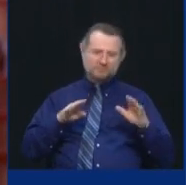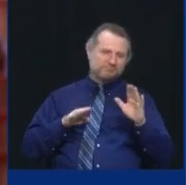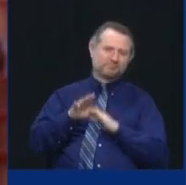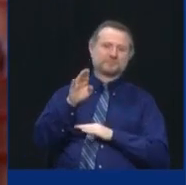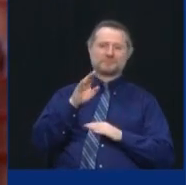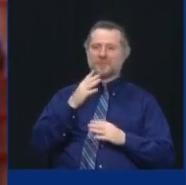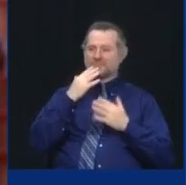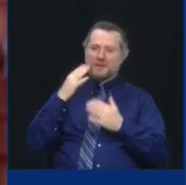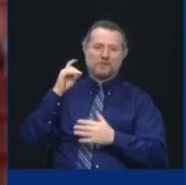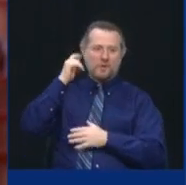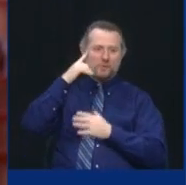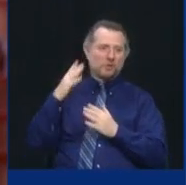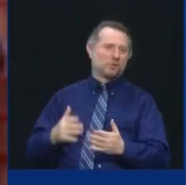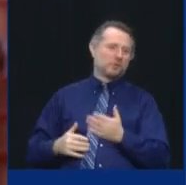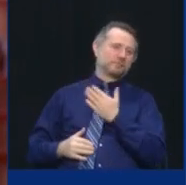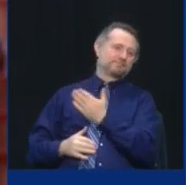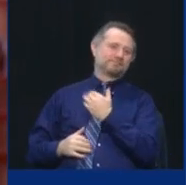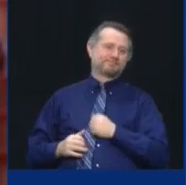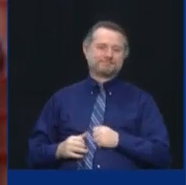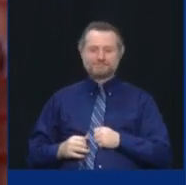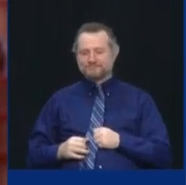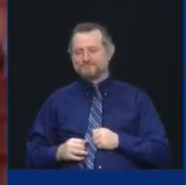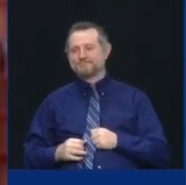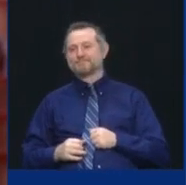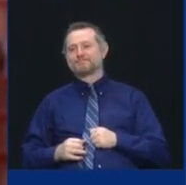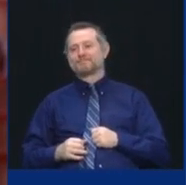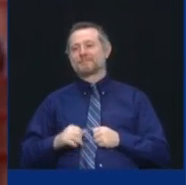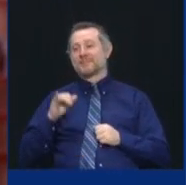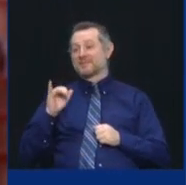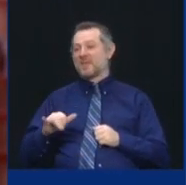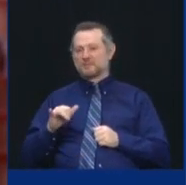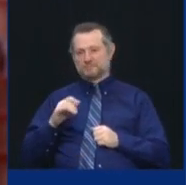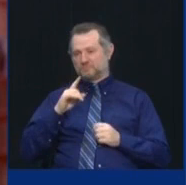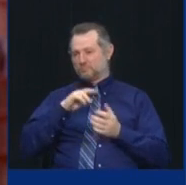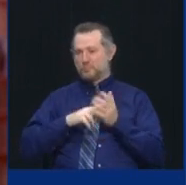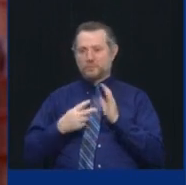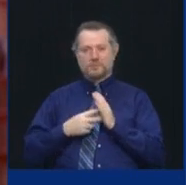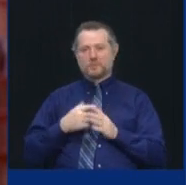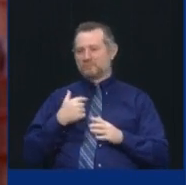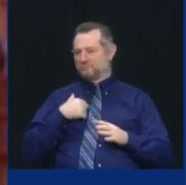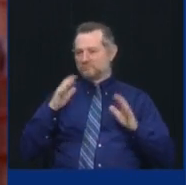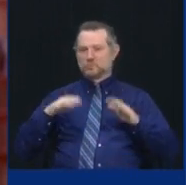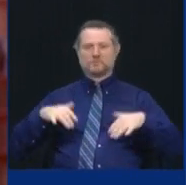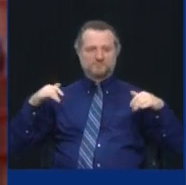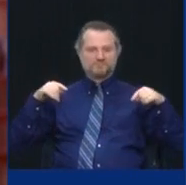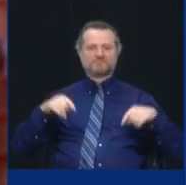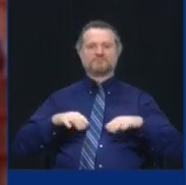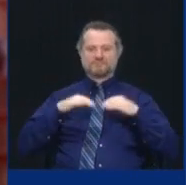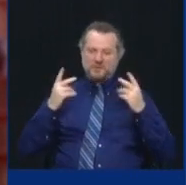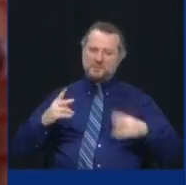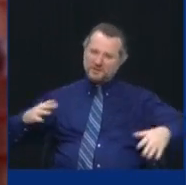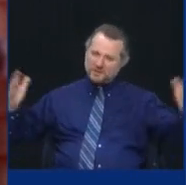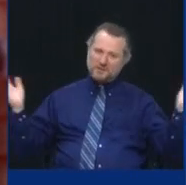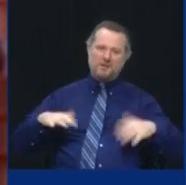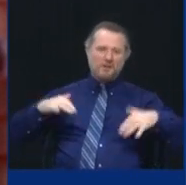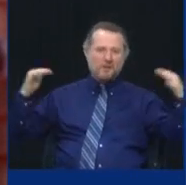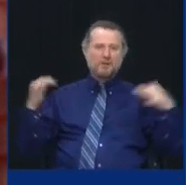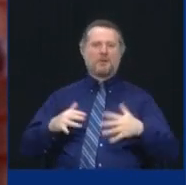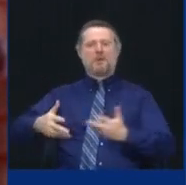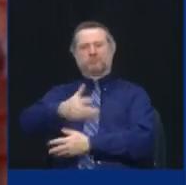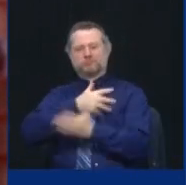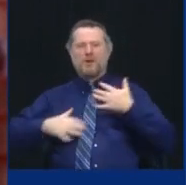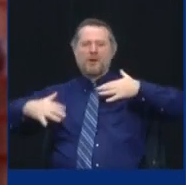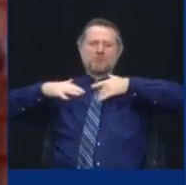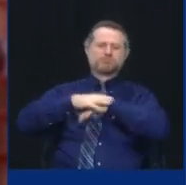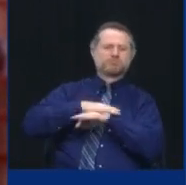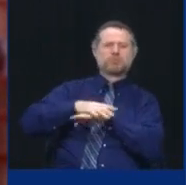Thank you, Governor. That's really what our venues are about, by the way. We're bringing people together, and we can't wait to get back to doing